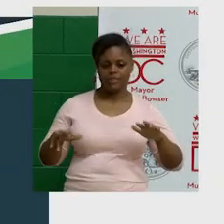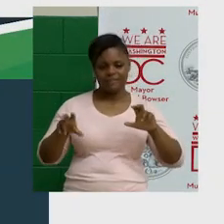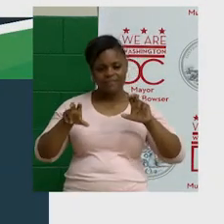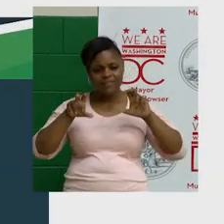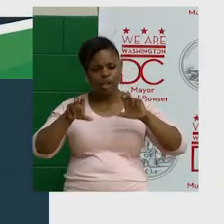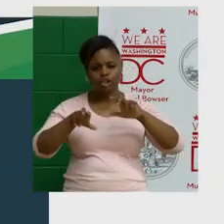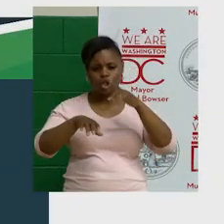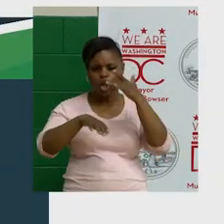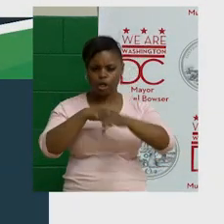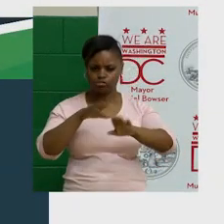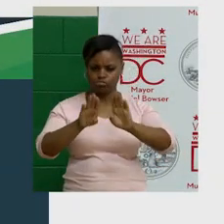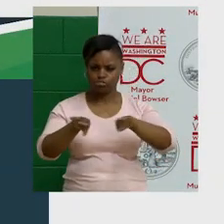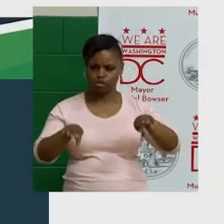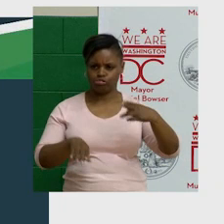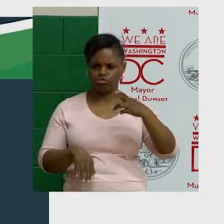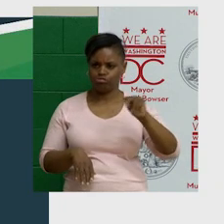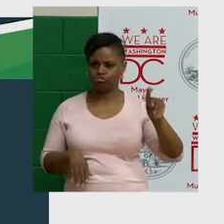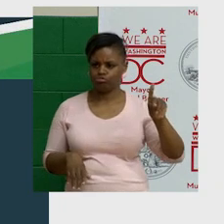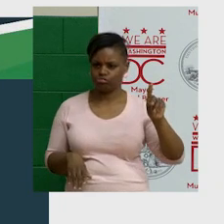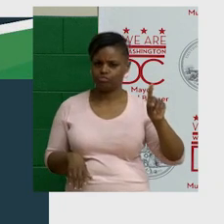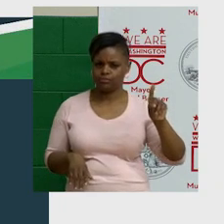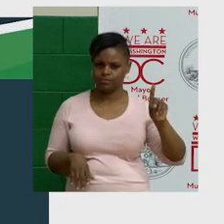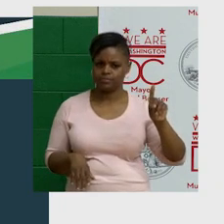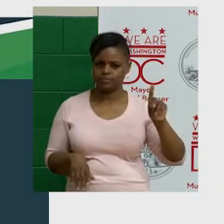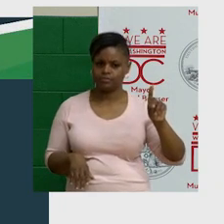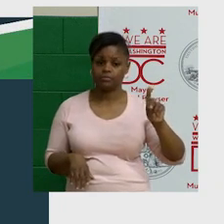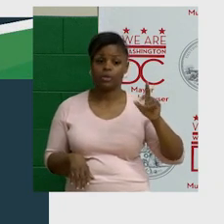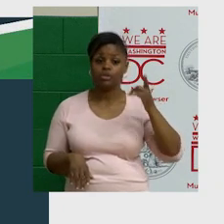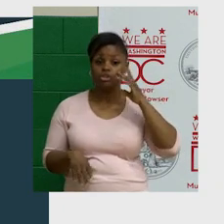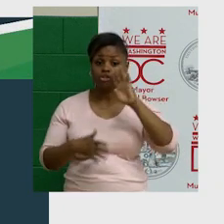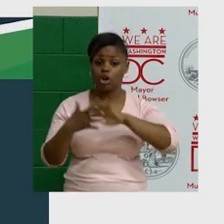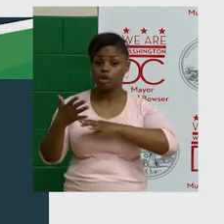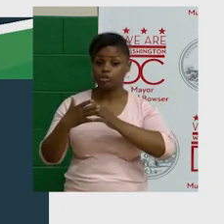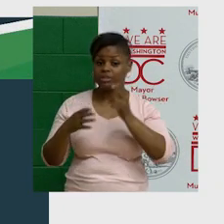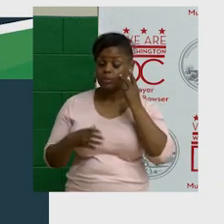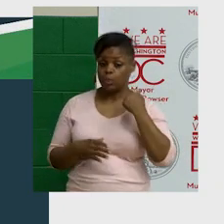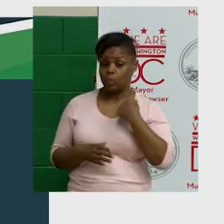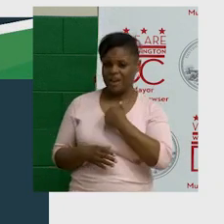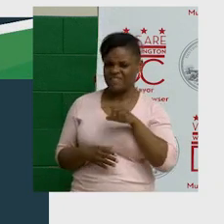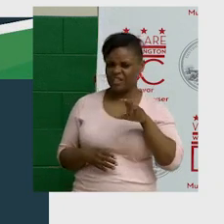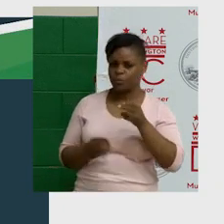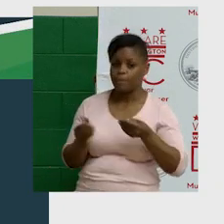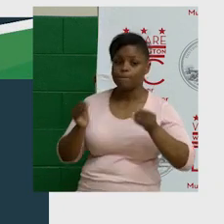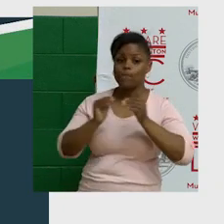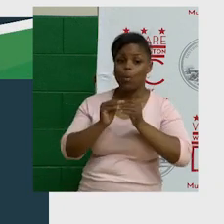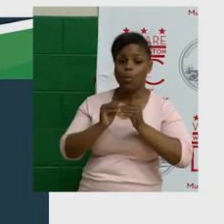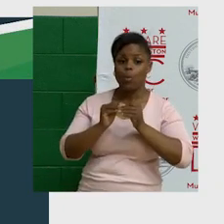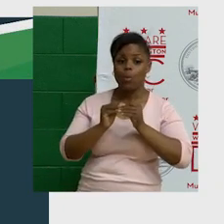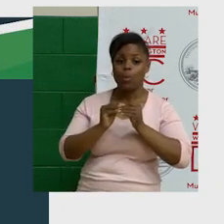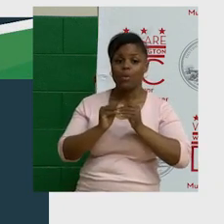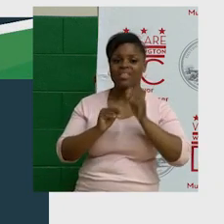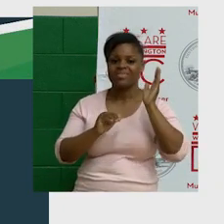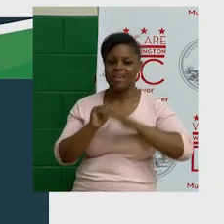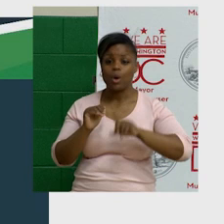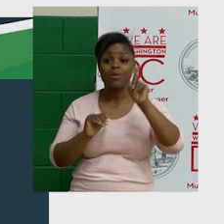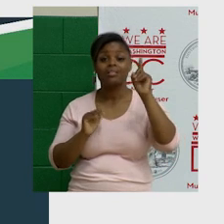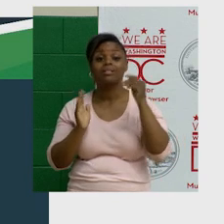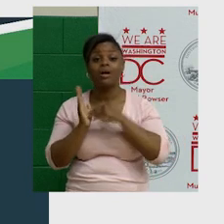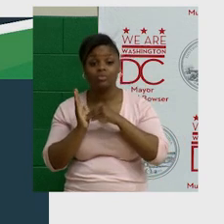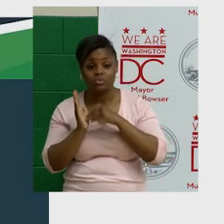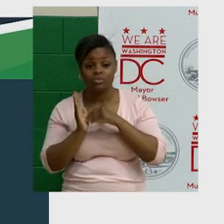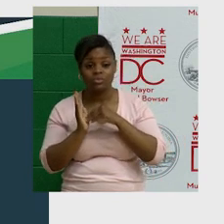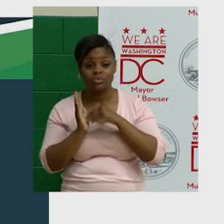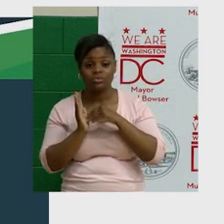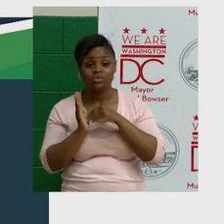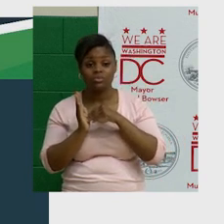childhood. And as you can see from the chart, we have invested in creating more than 1,000 additional seats for children. In addition, we have worked